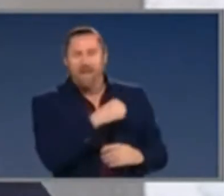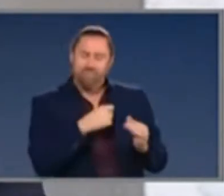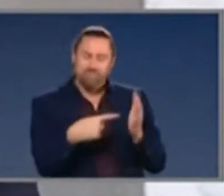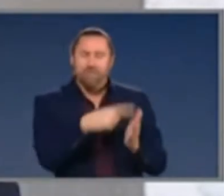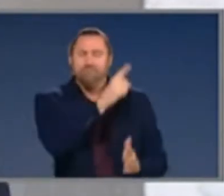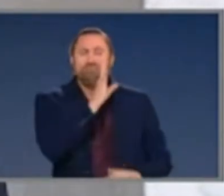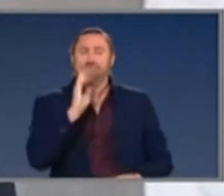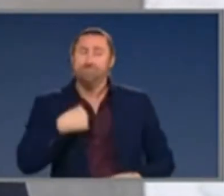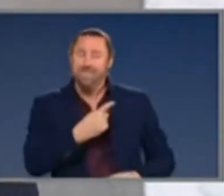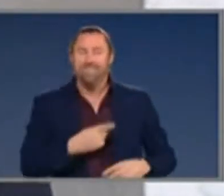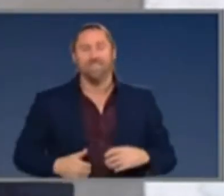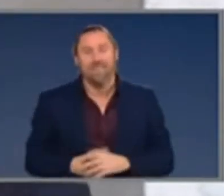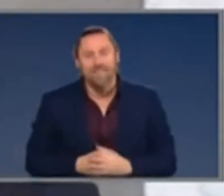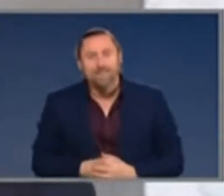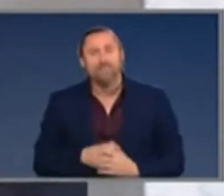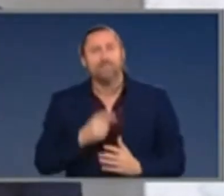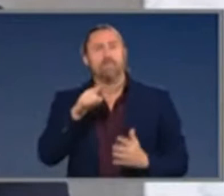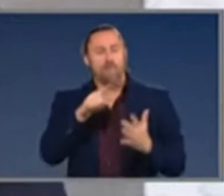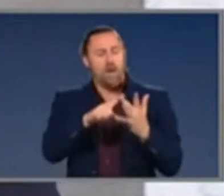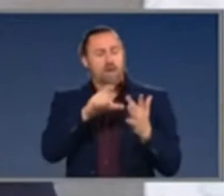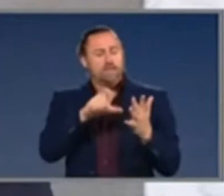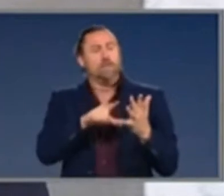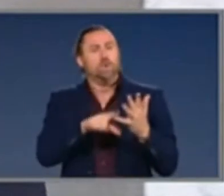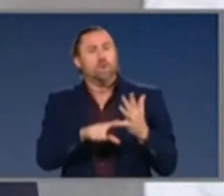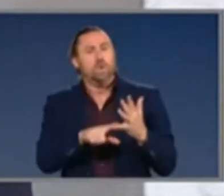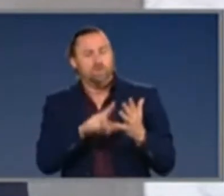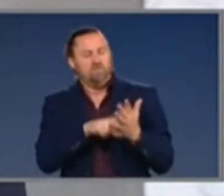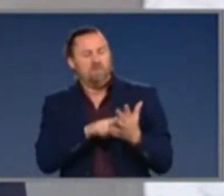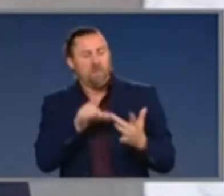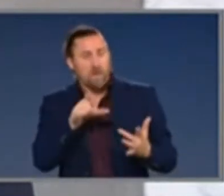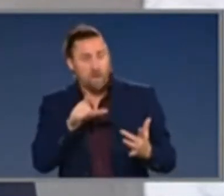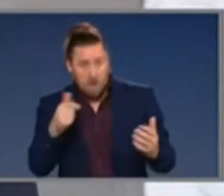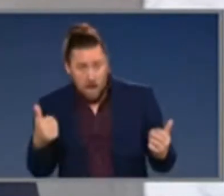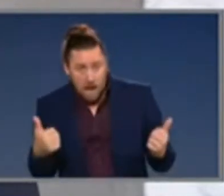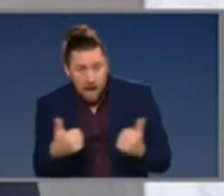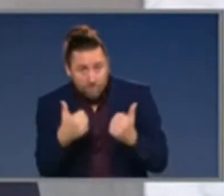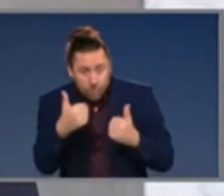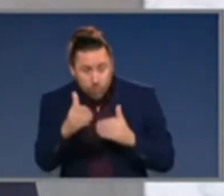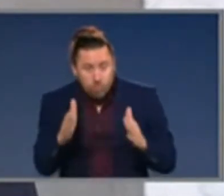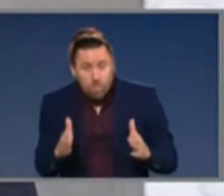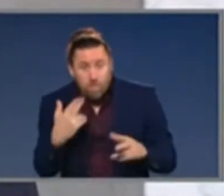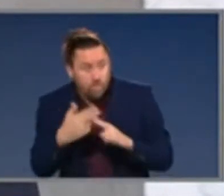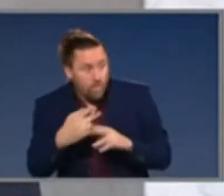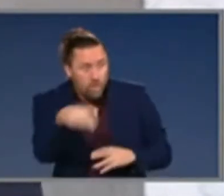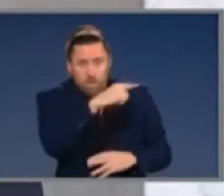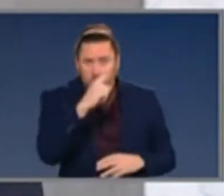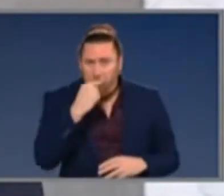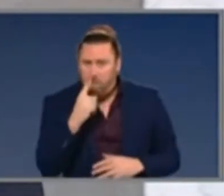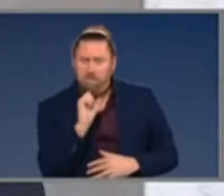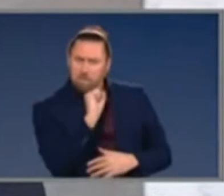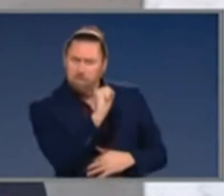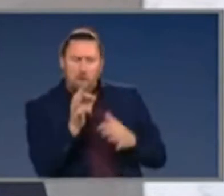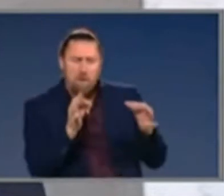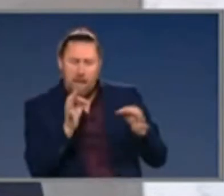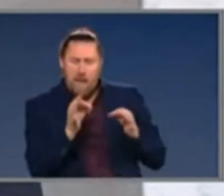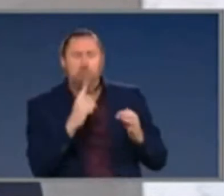Can I ask you to update us on the ICU capacity down in Victoria and what thinking there might be, or what planning there